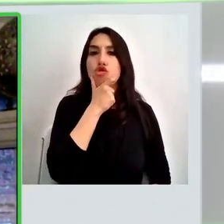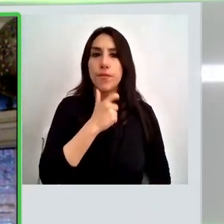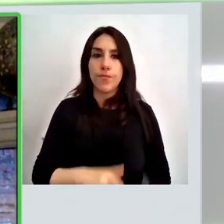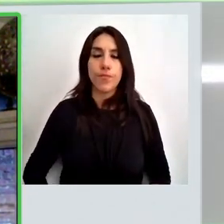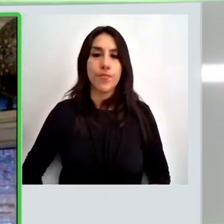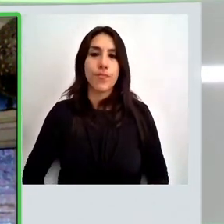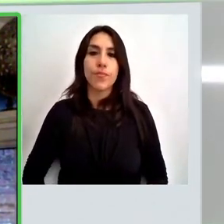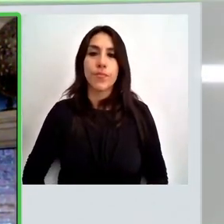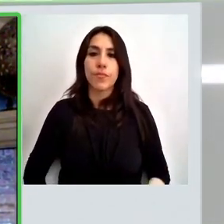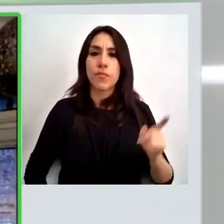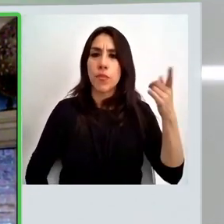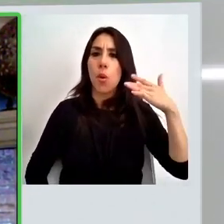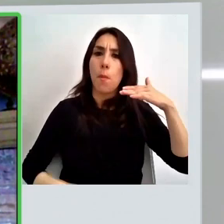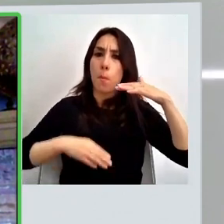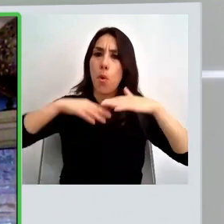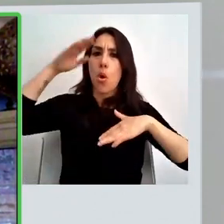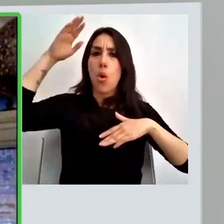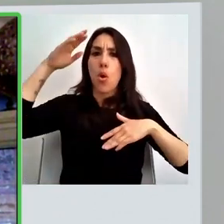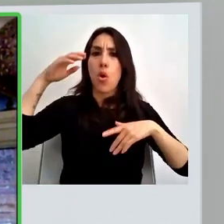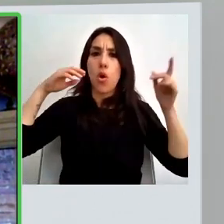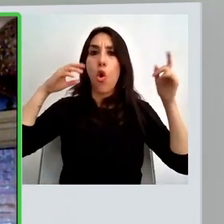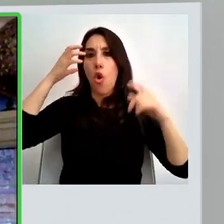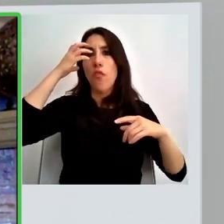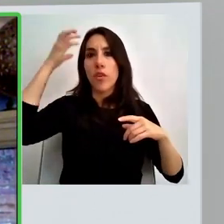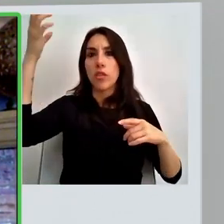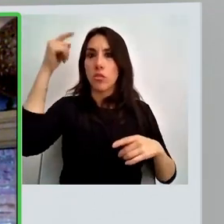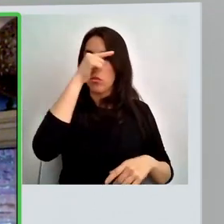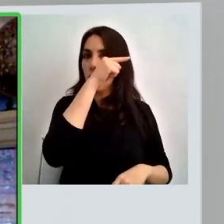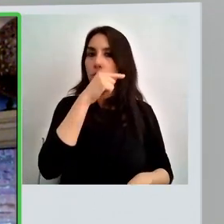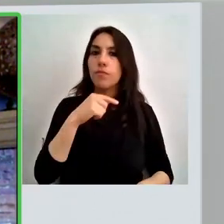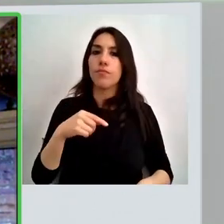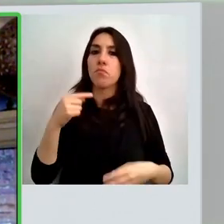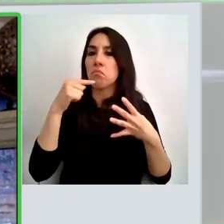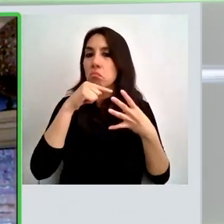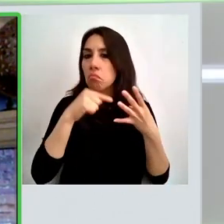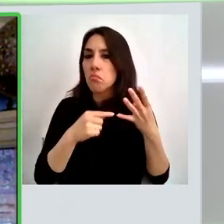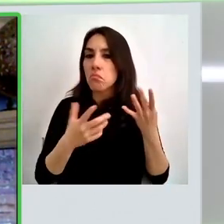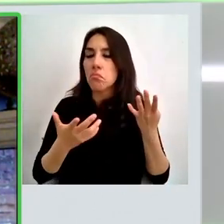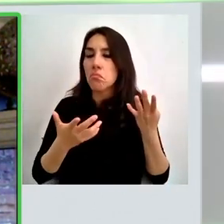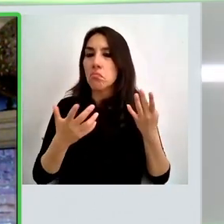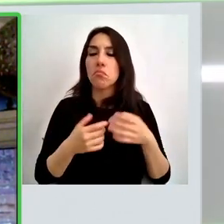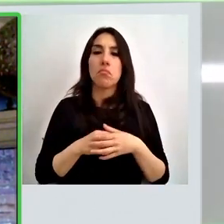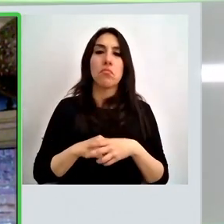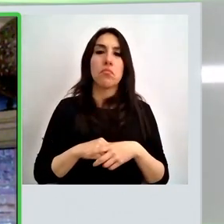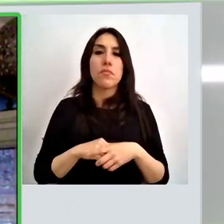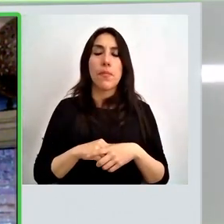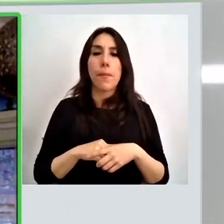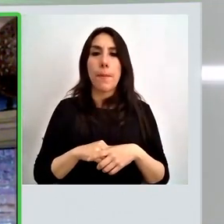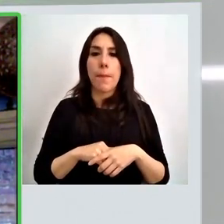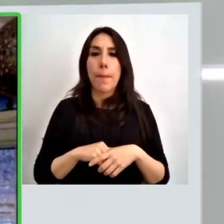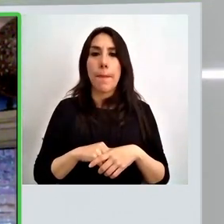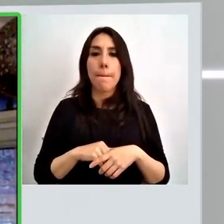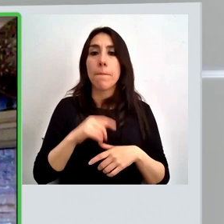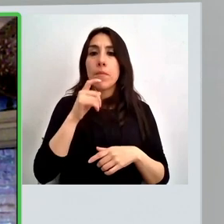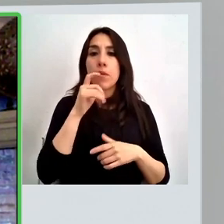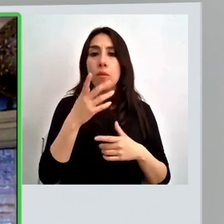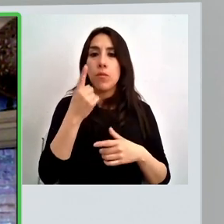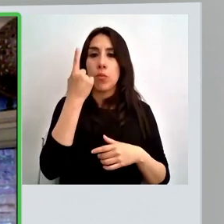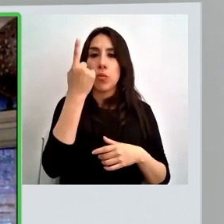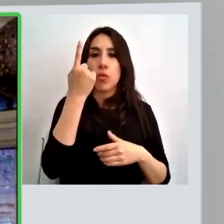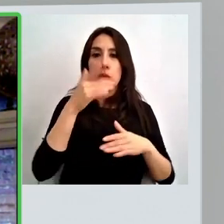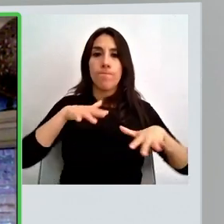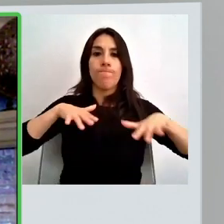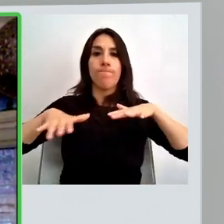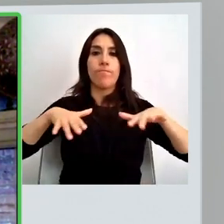group. There is an umbrella body called the Civil Service Disability Network, and they